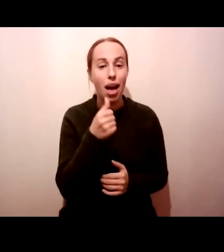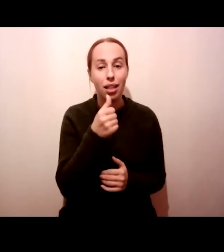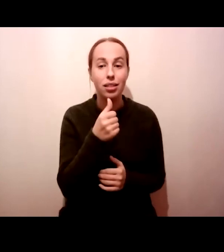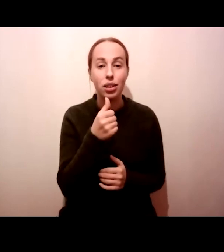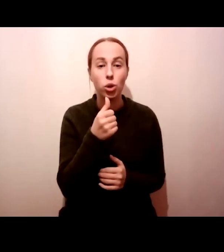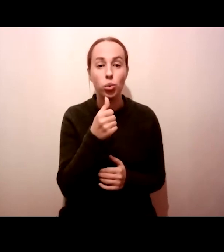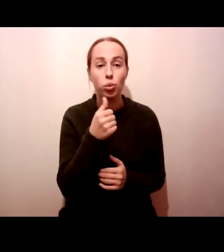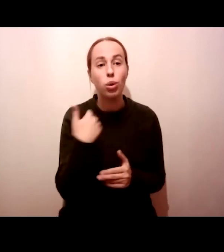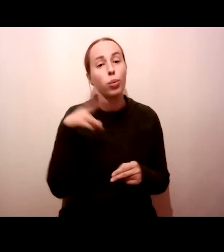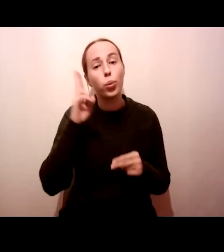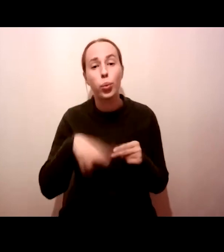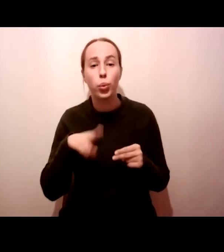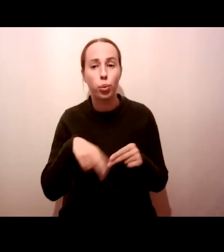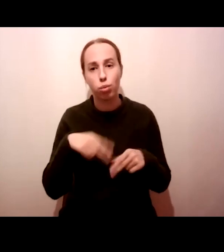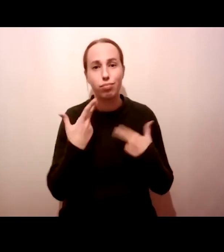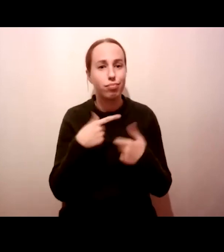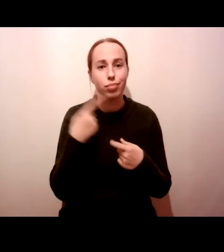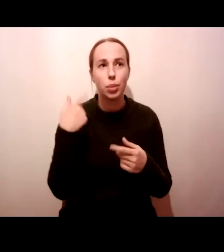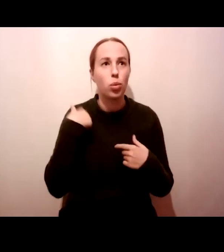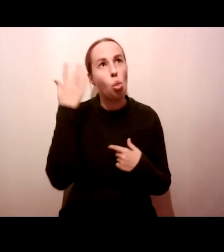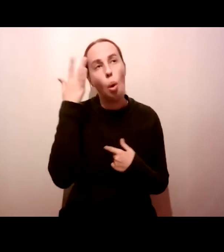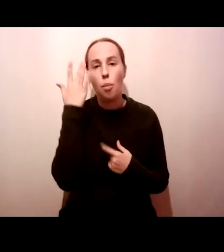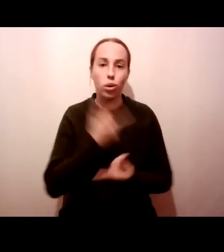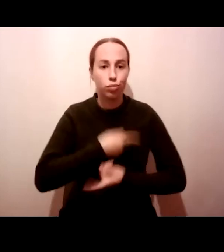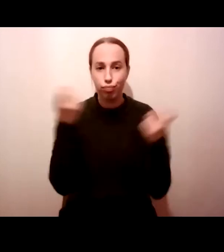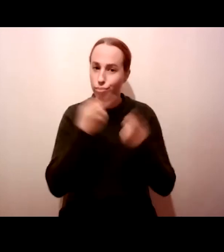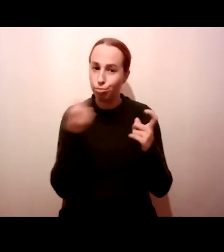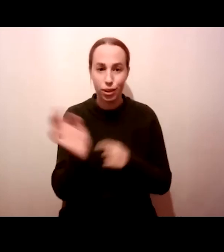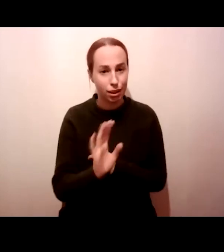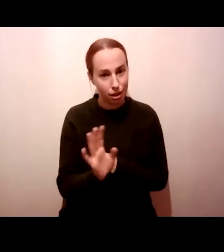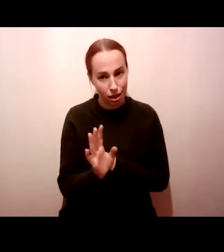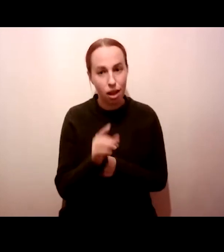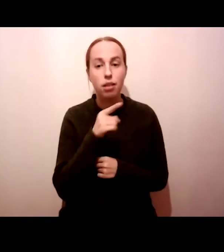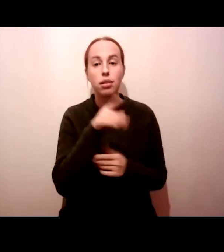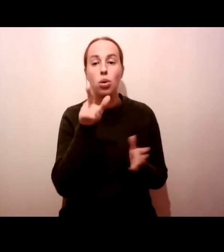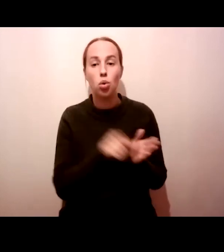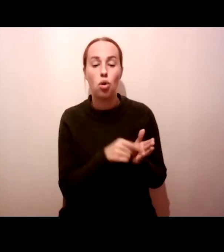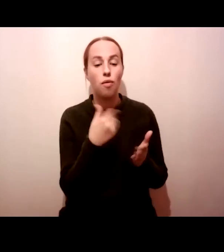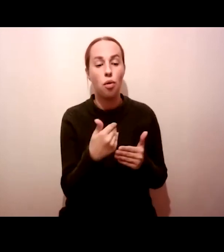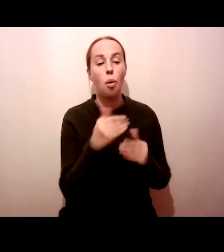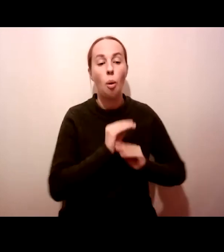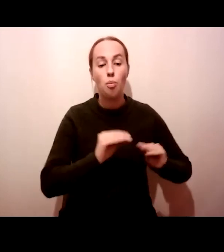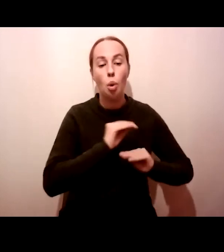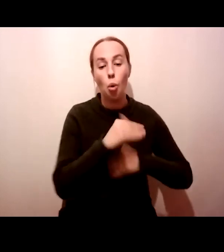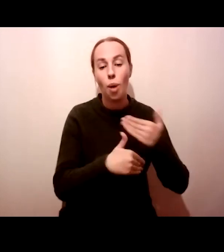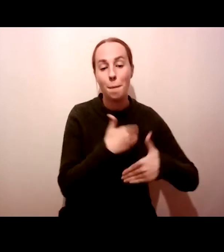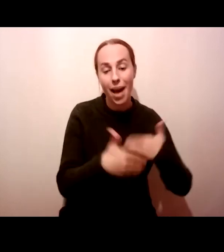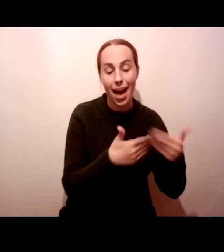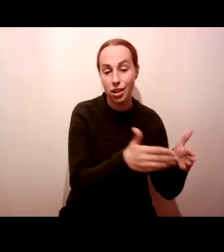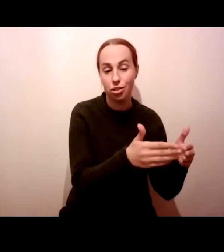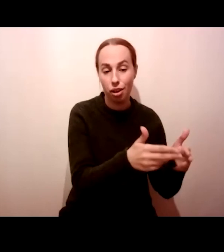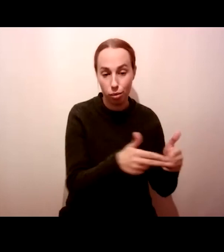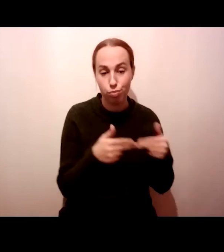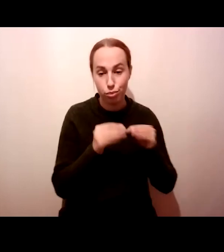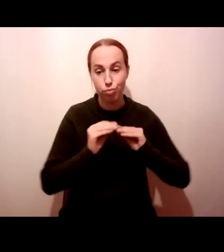their boundaries, and they should not express their personal views. Rather